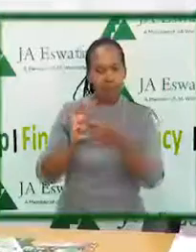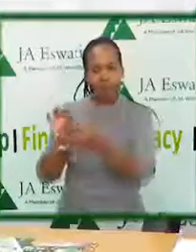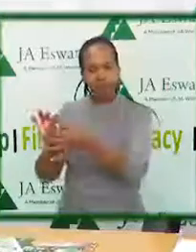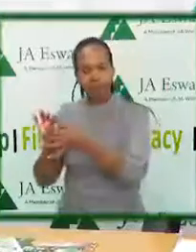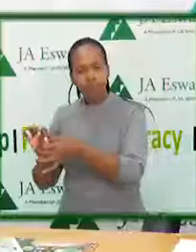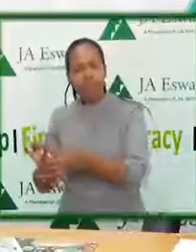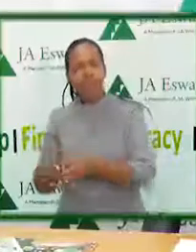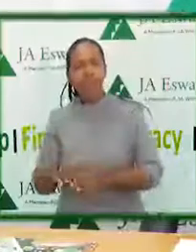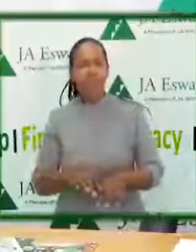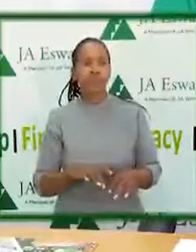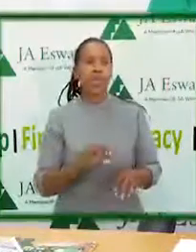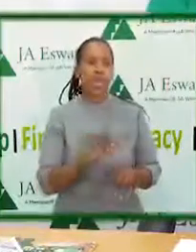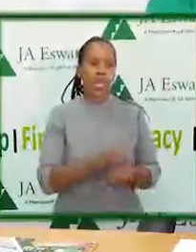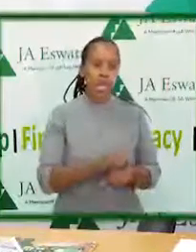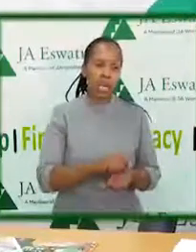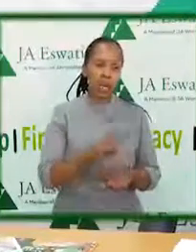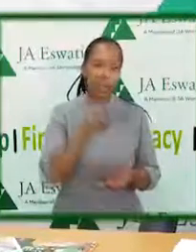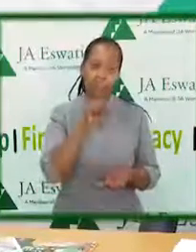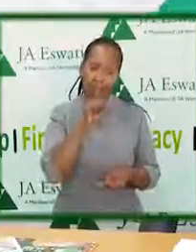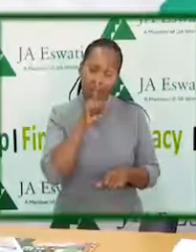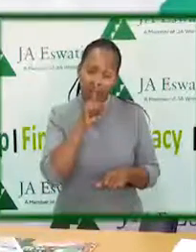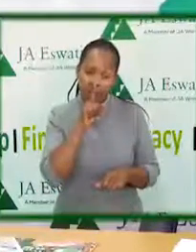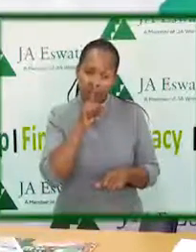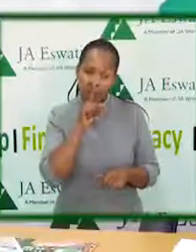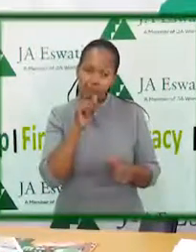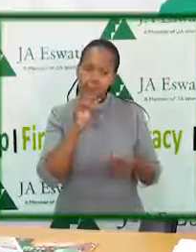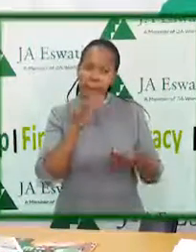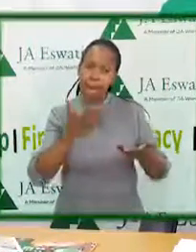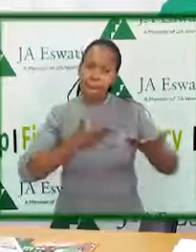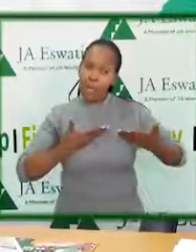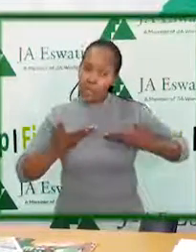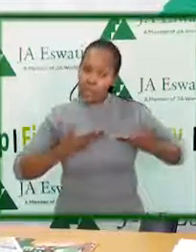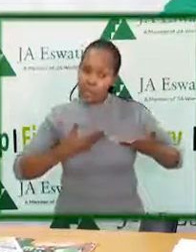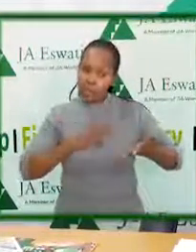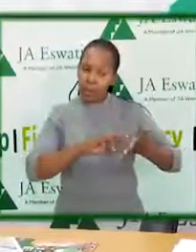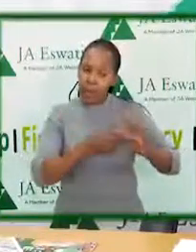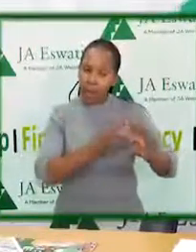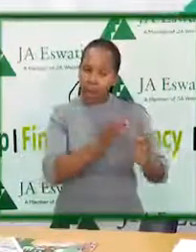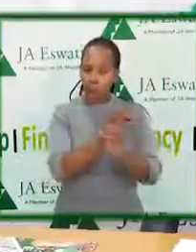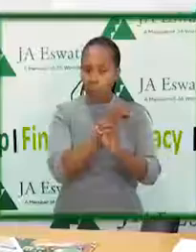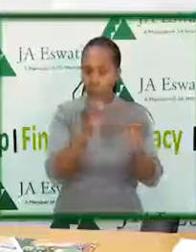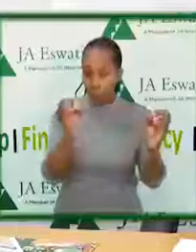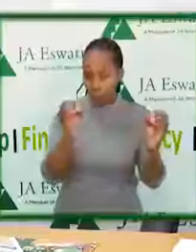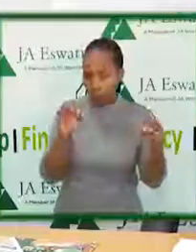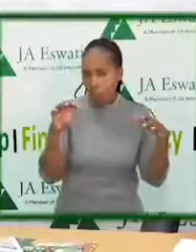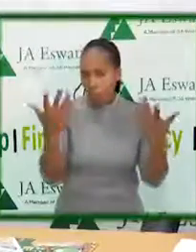some money from financial institutions if you don't have a clear business plan